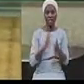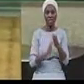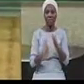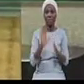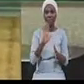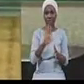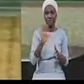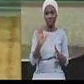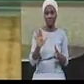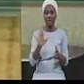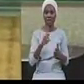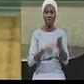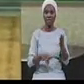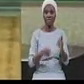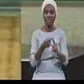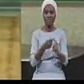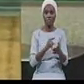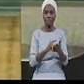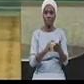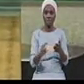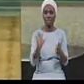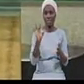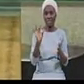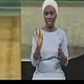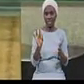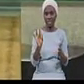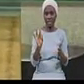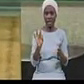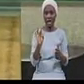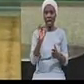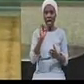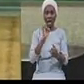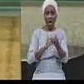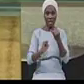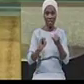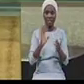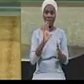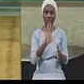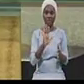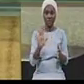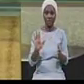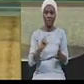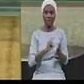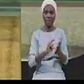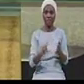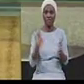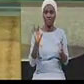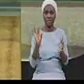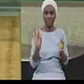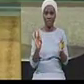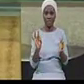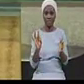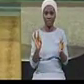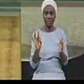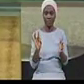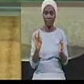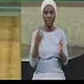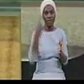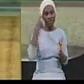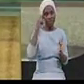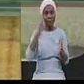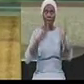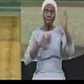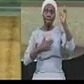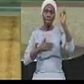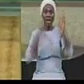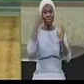55. We're reading from verse 8. Isaiah chapter 55, verse 8. For my thoughts are